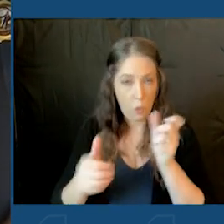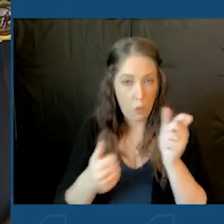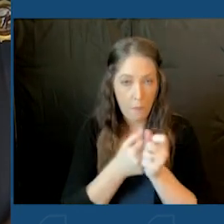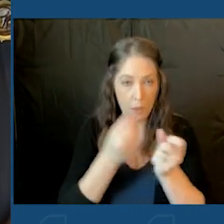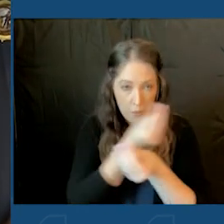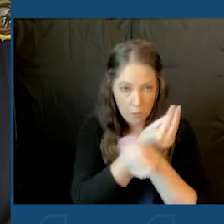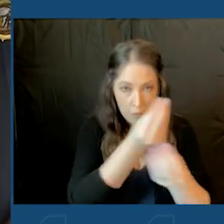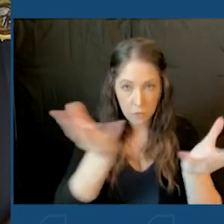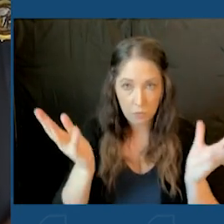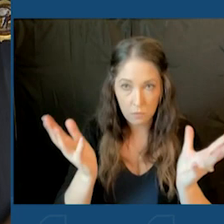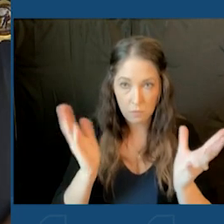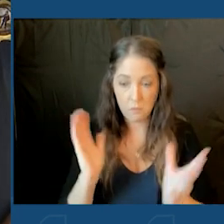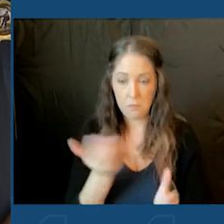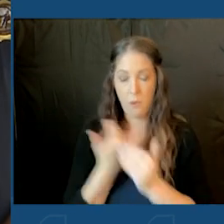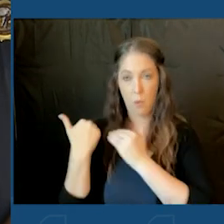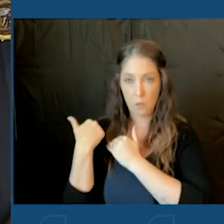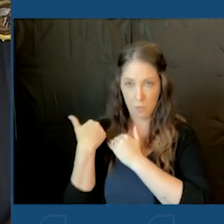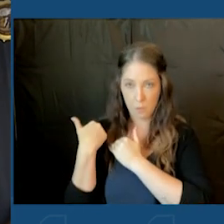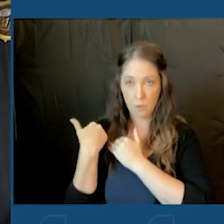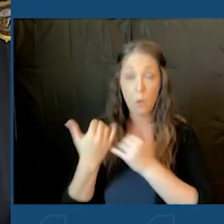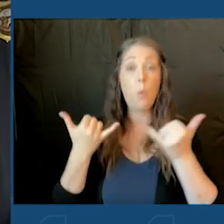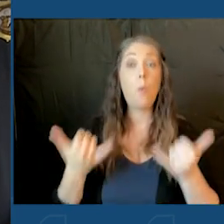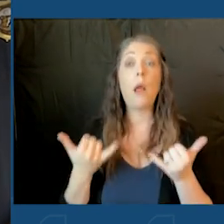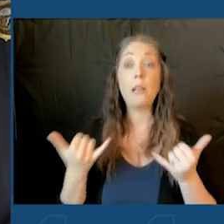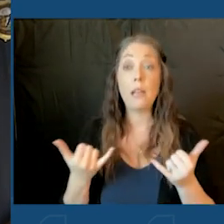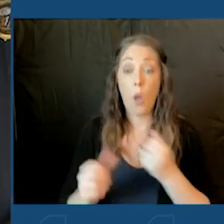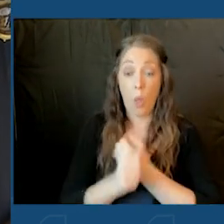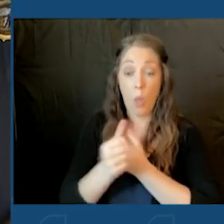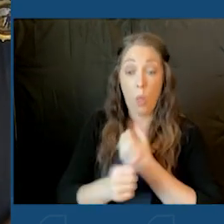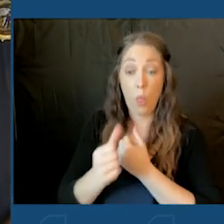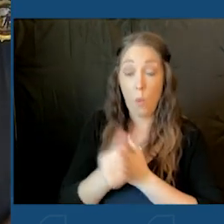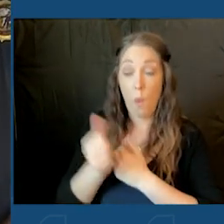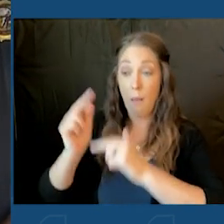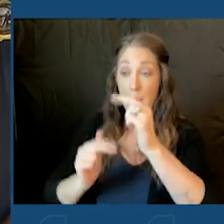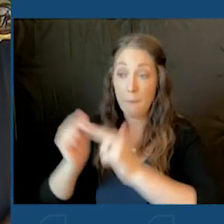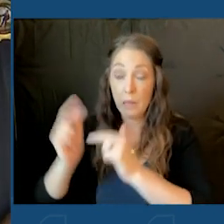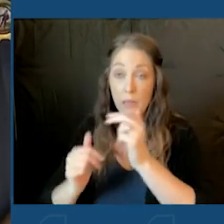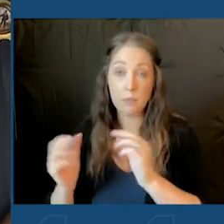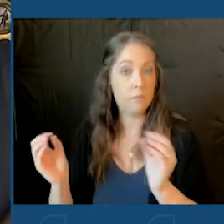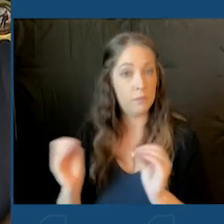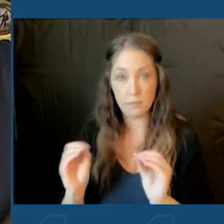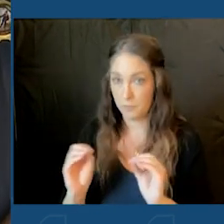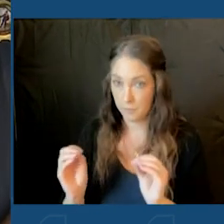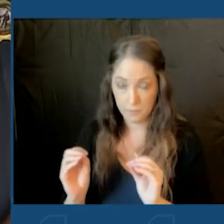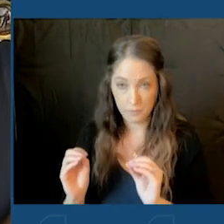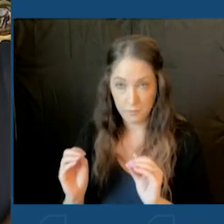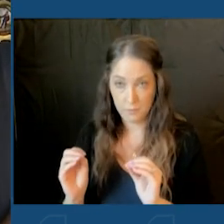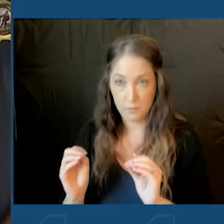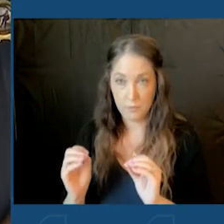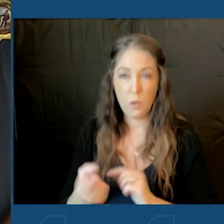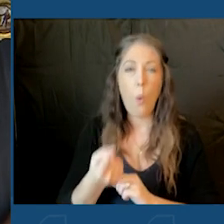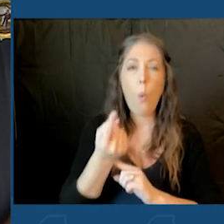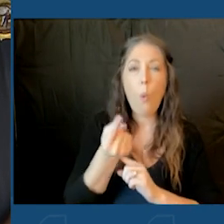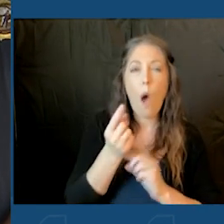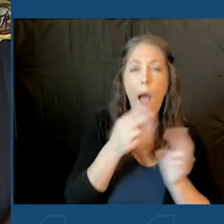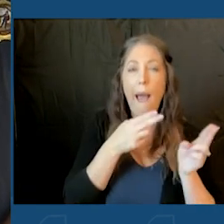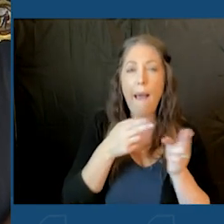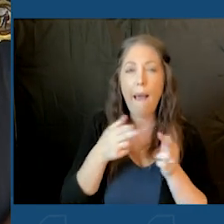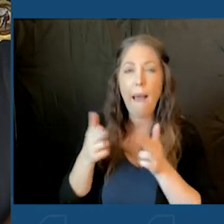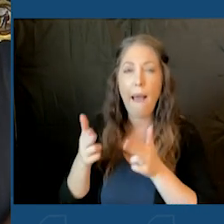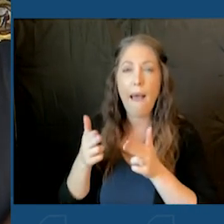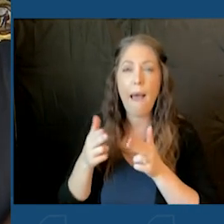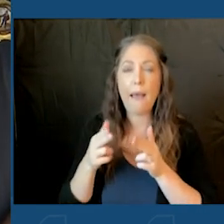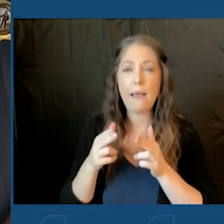responsibility. At this time, there is no threat to structures. There was one hunting cabin way up at the